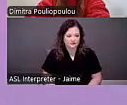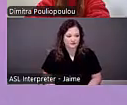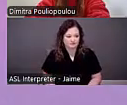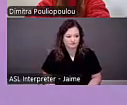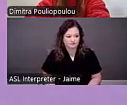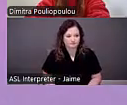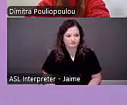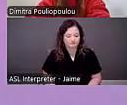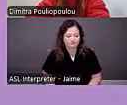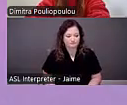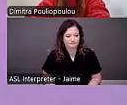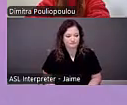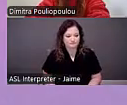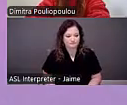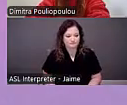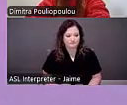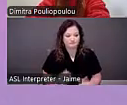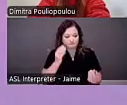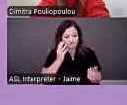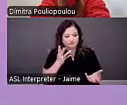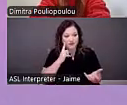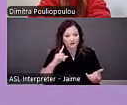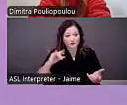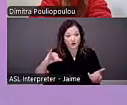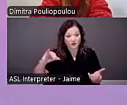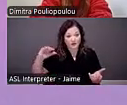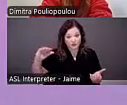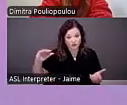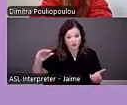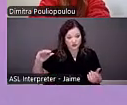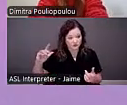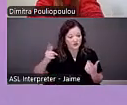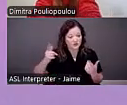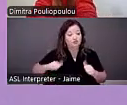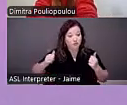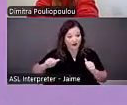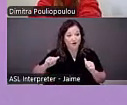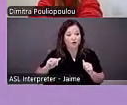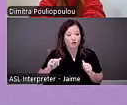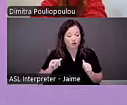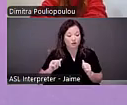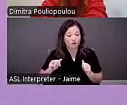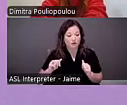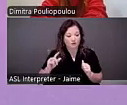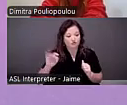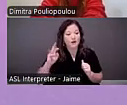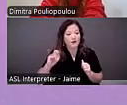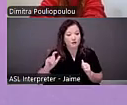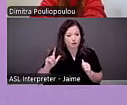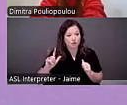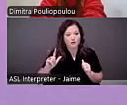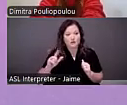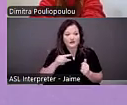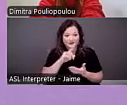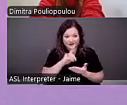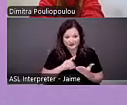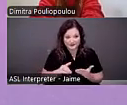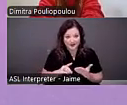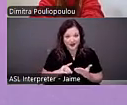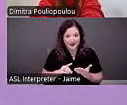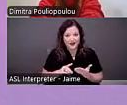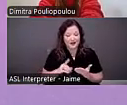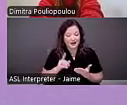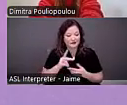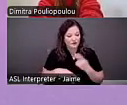A few information for the trial. So it is designed as a mini version of the